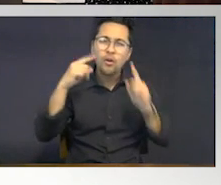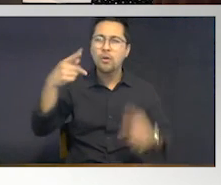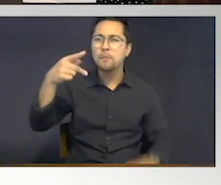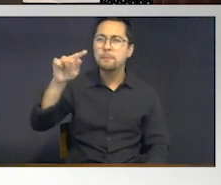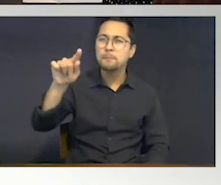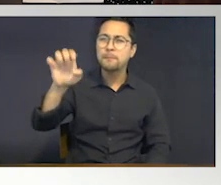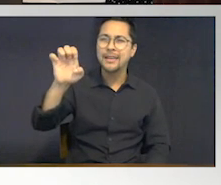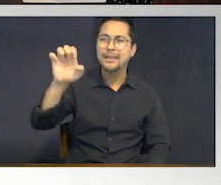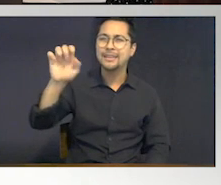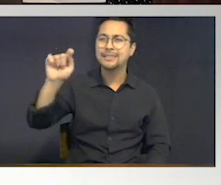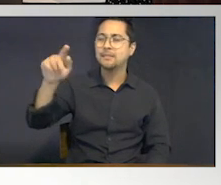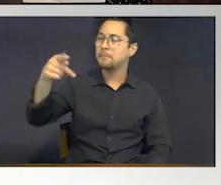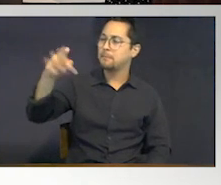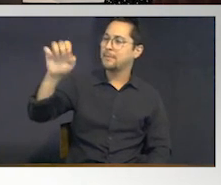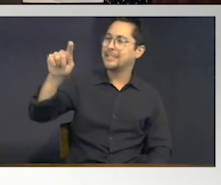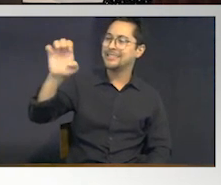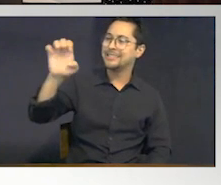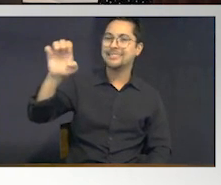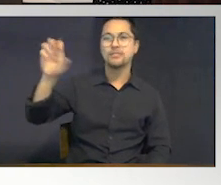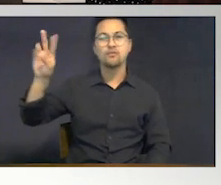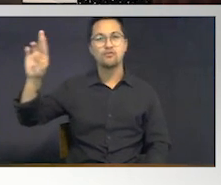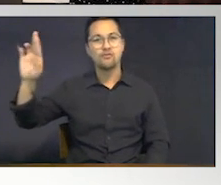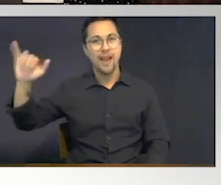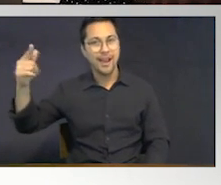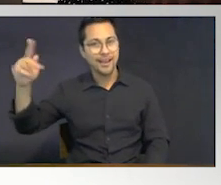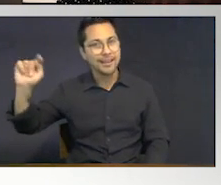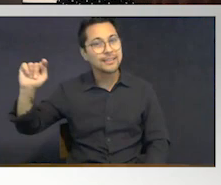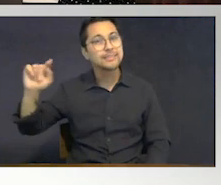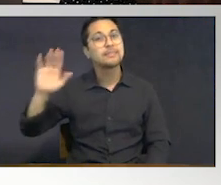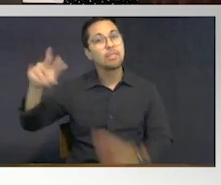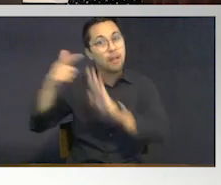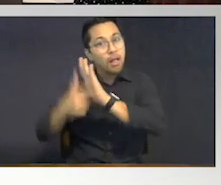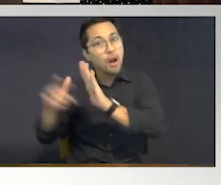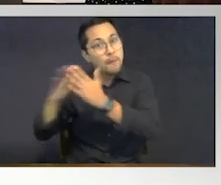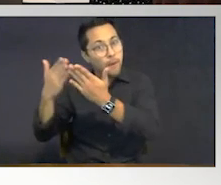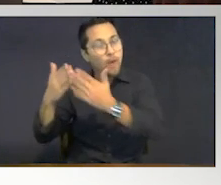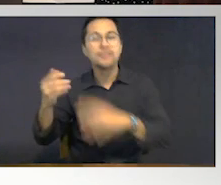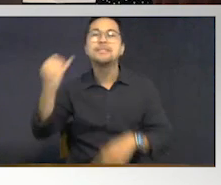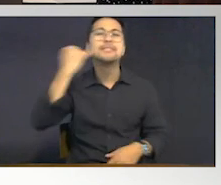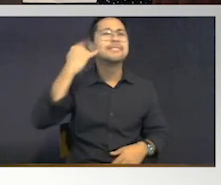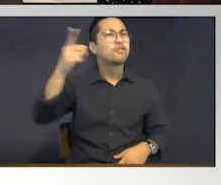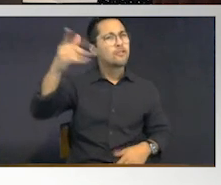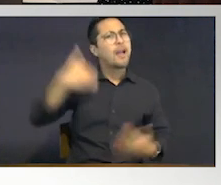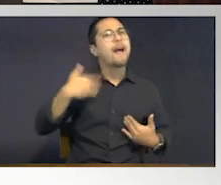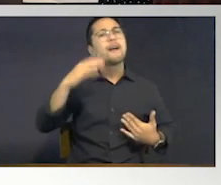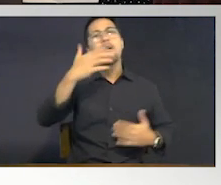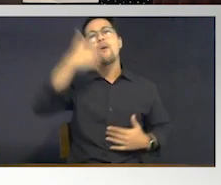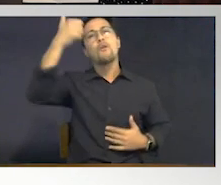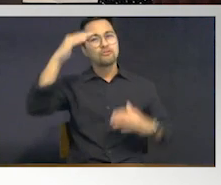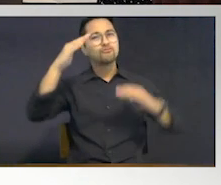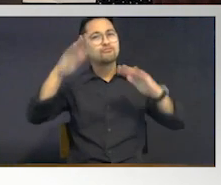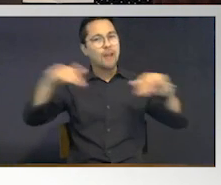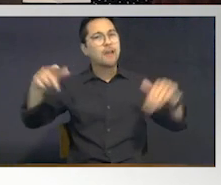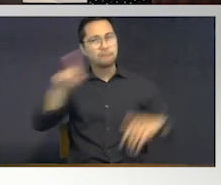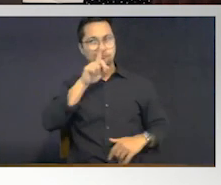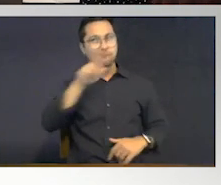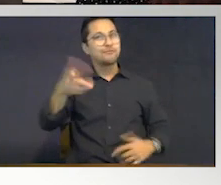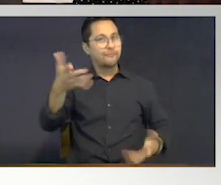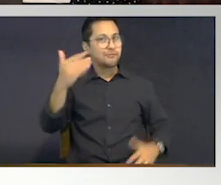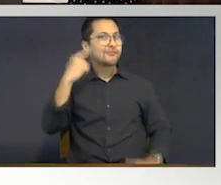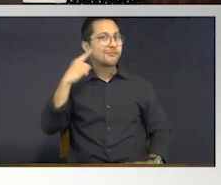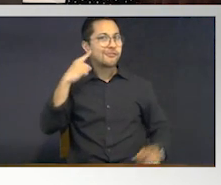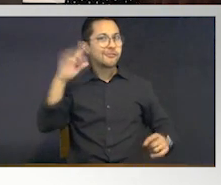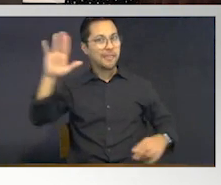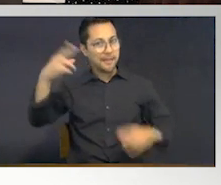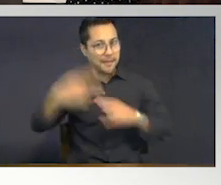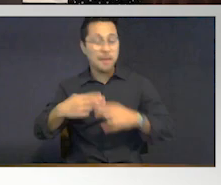Law books. I'm sure you have if you're in this room, if you have an older child. But, you know, definitely